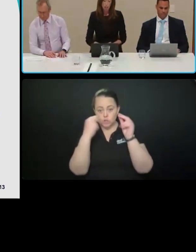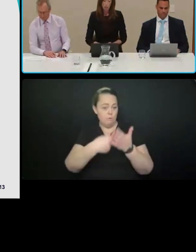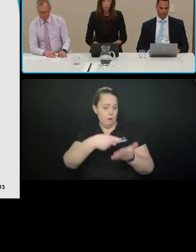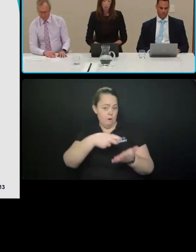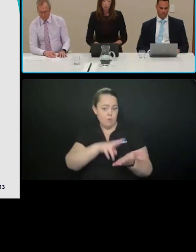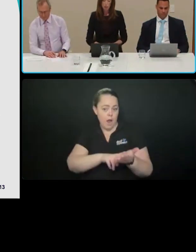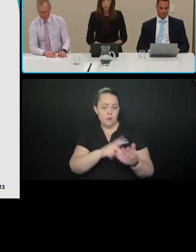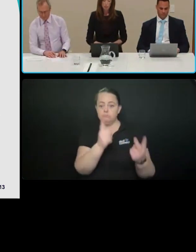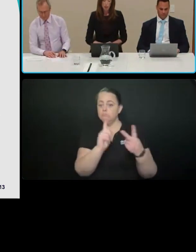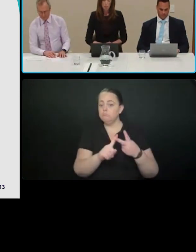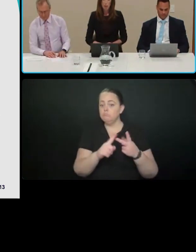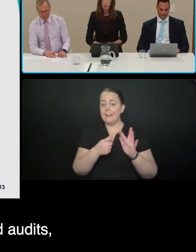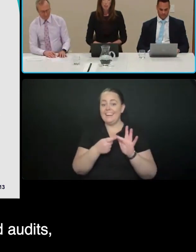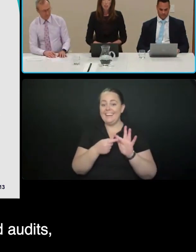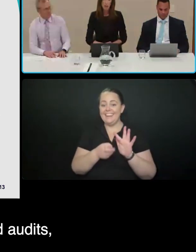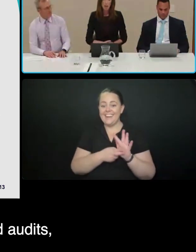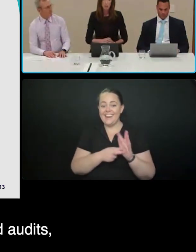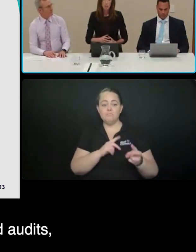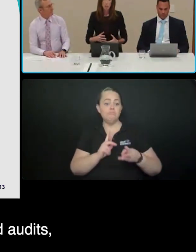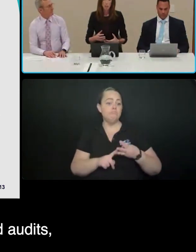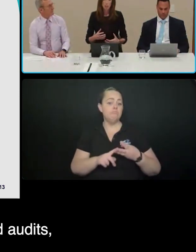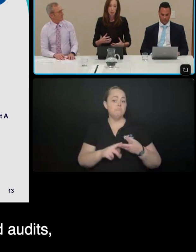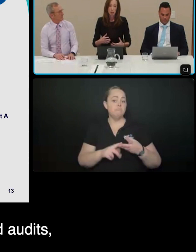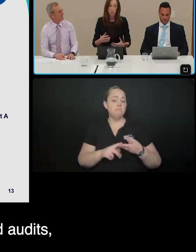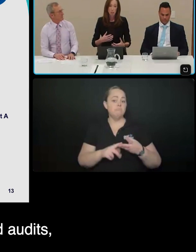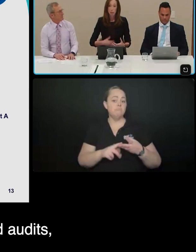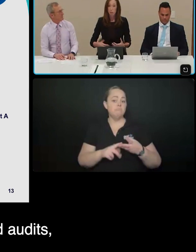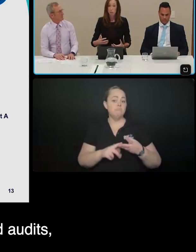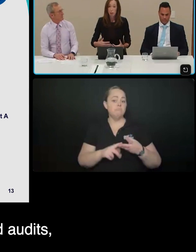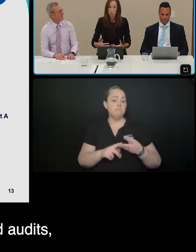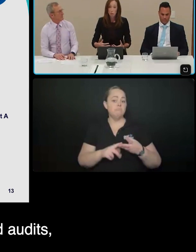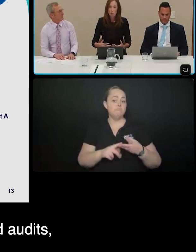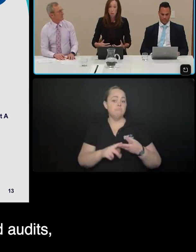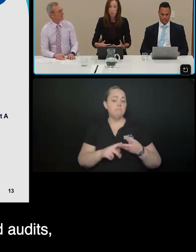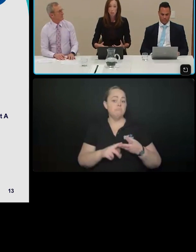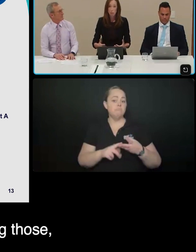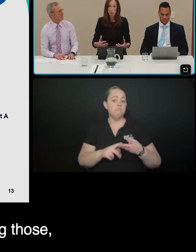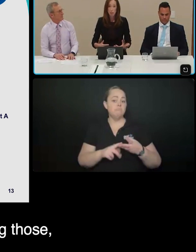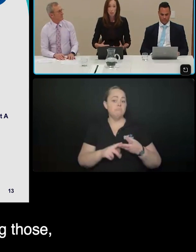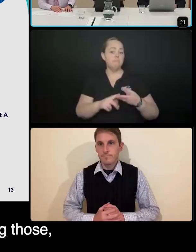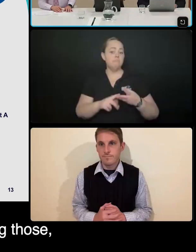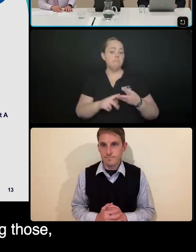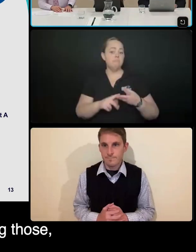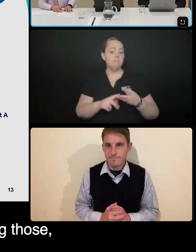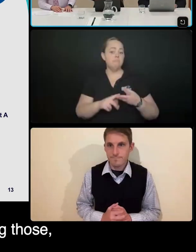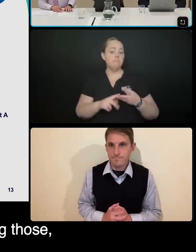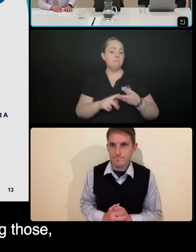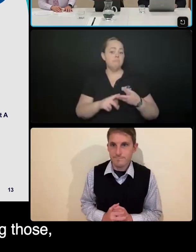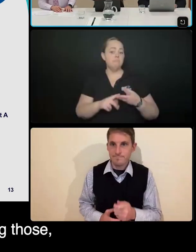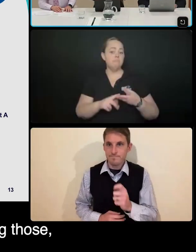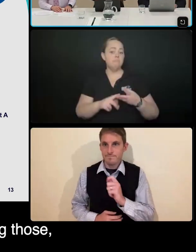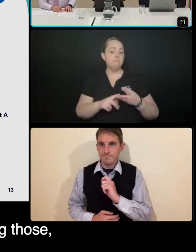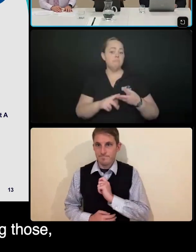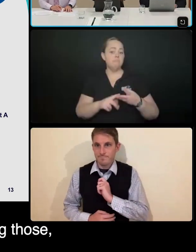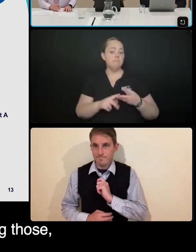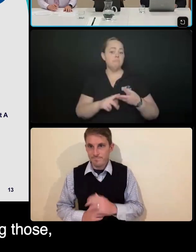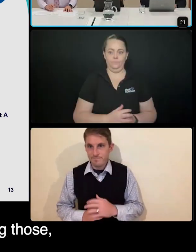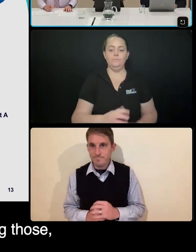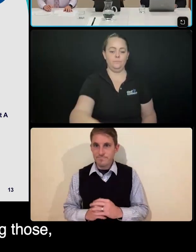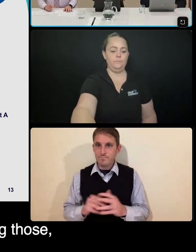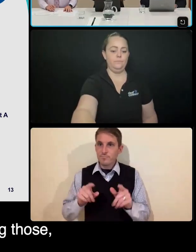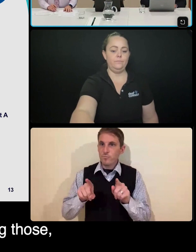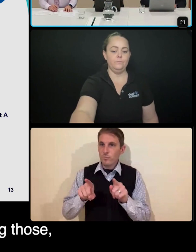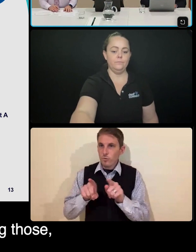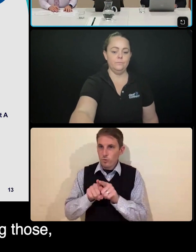Data collection and reporting. Now this is largely done through record audits, so existing staffing records